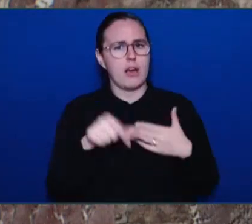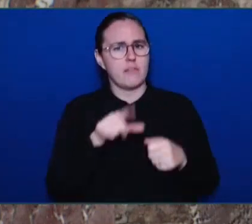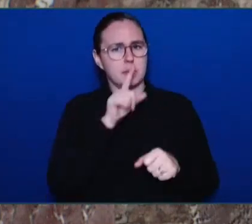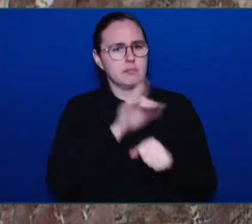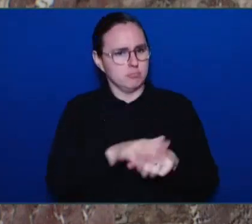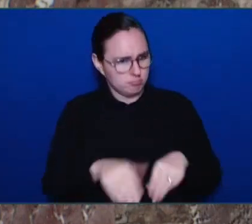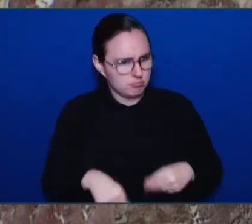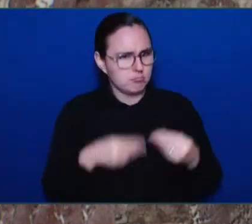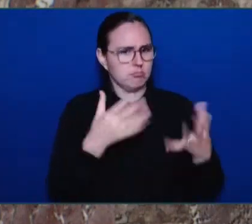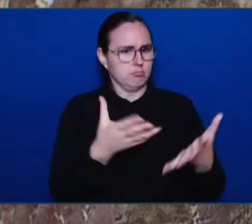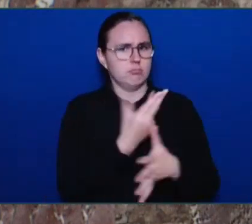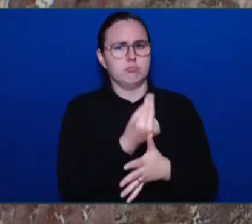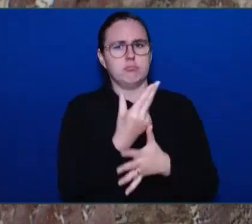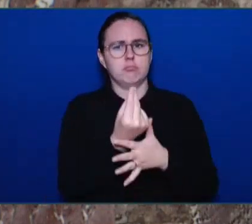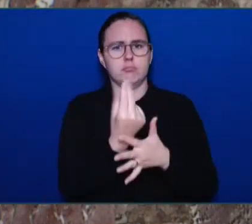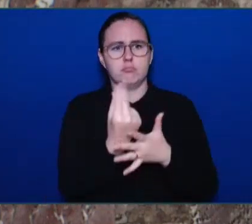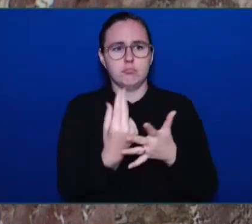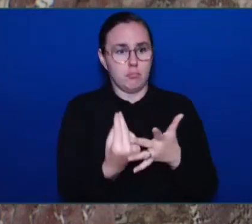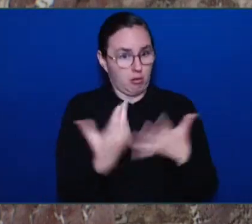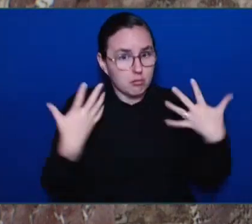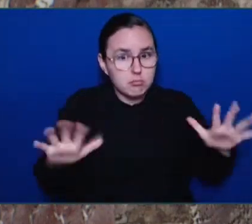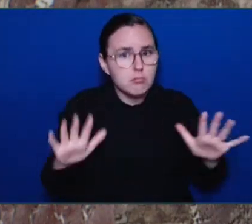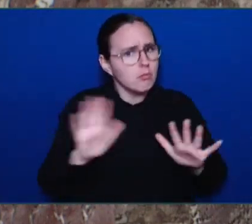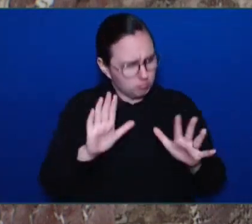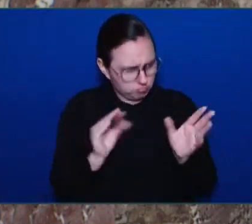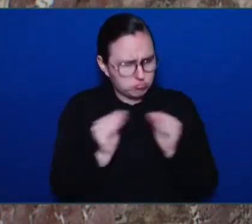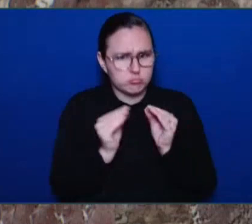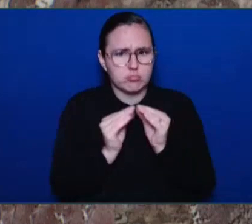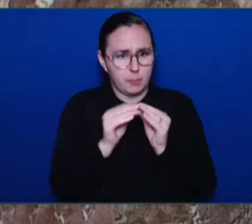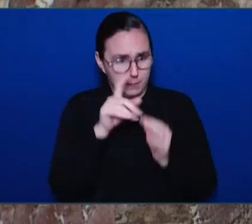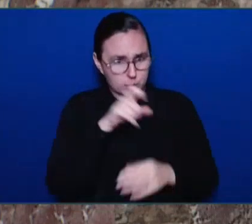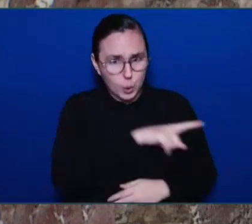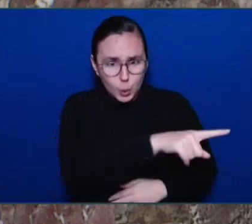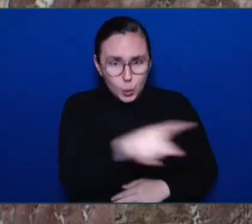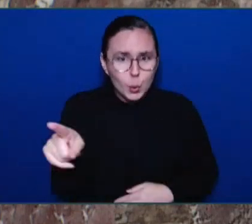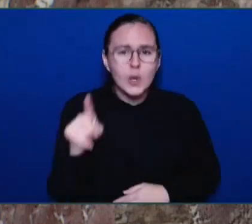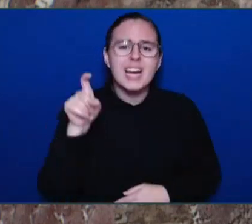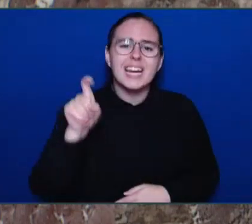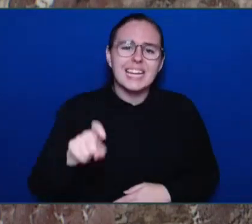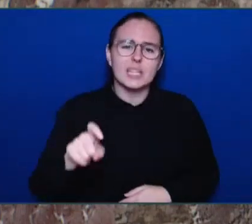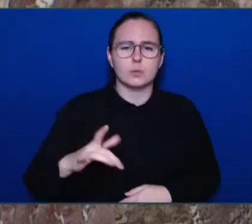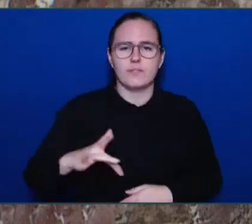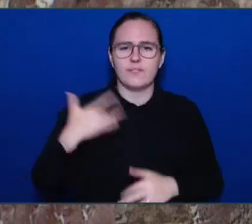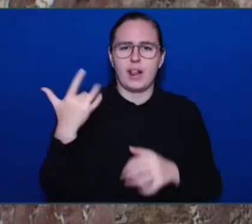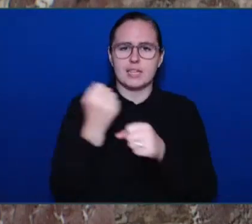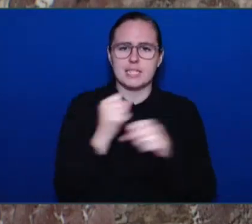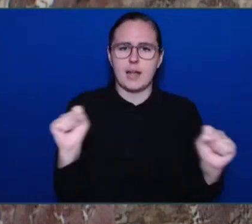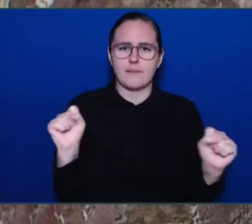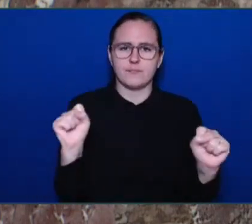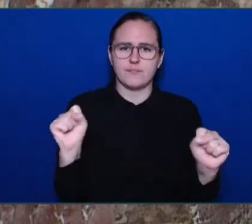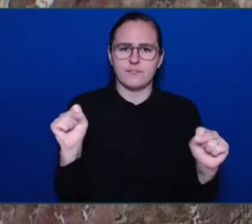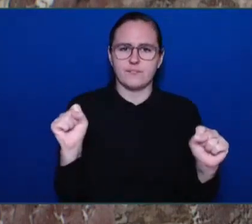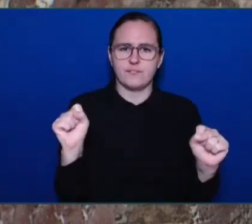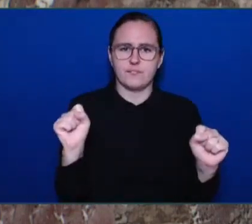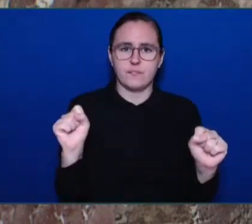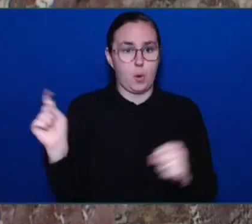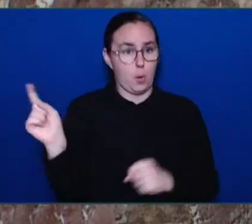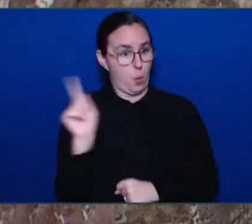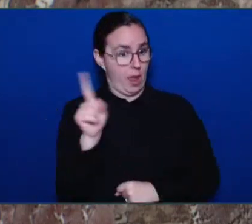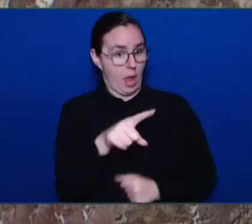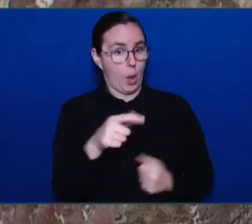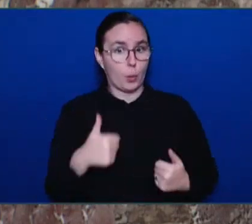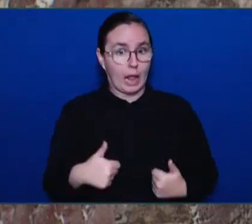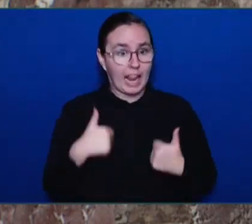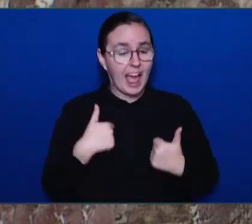everybody deserves to feel safe wherever they live in this province. We want to also make sure that those who are found guilty through